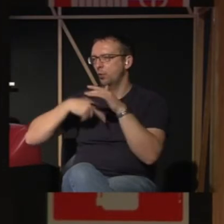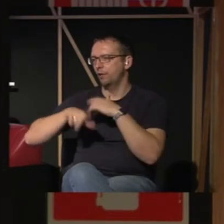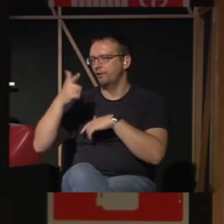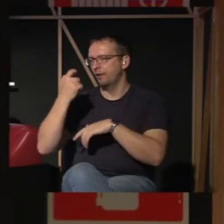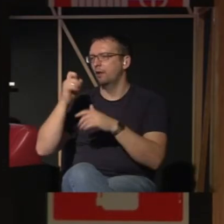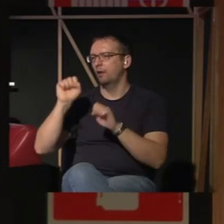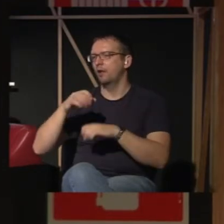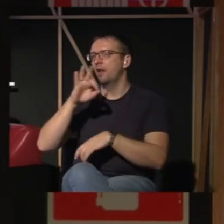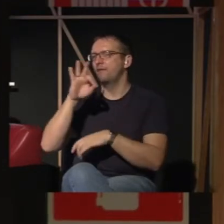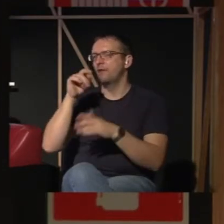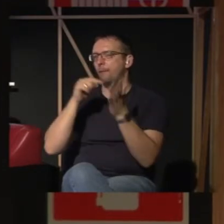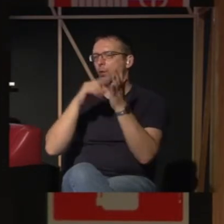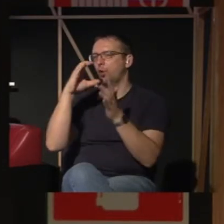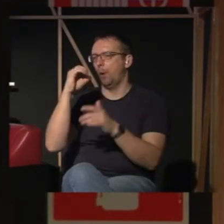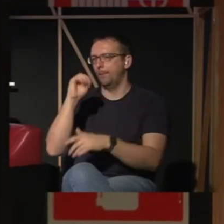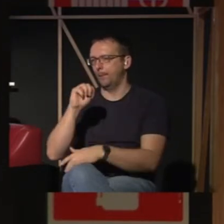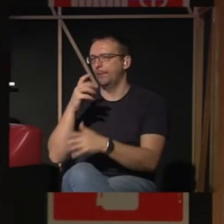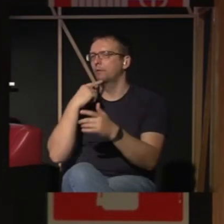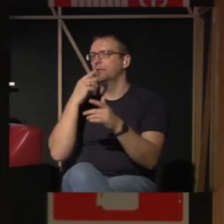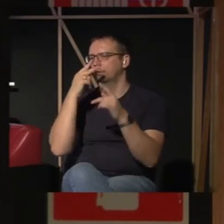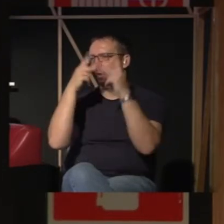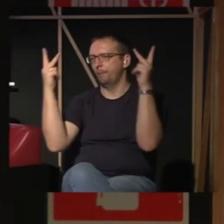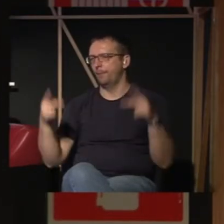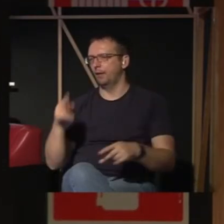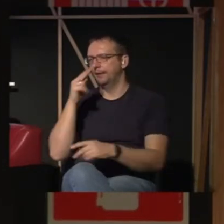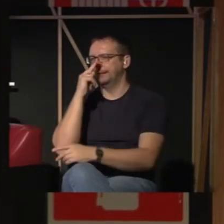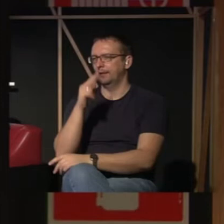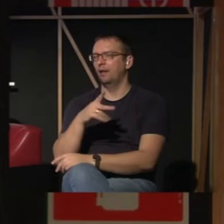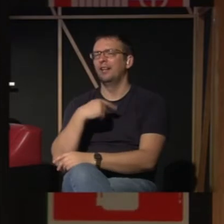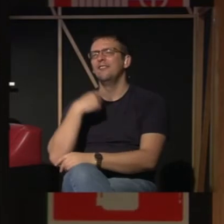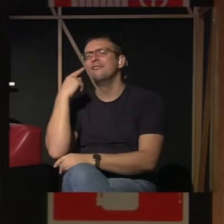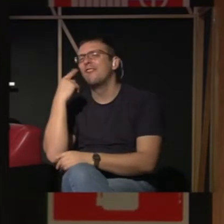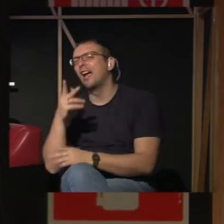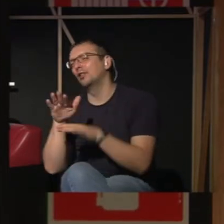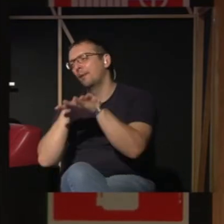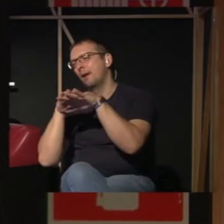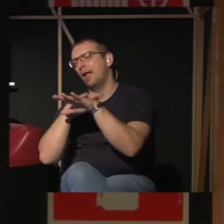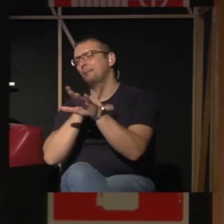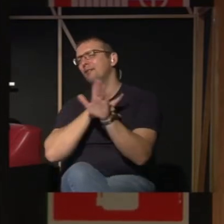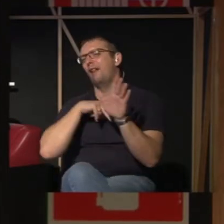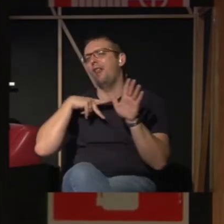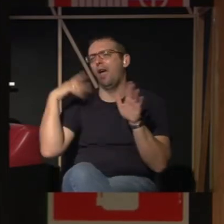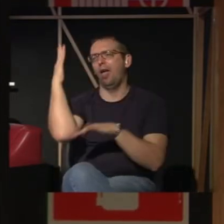With that, I thank you. I know it was a very long presentation, but it's very exciting for us